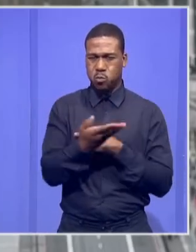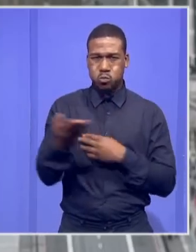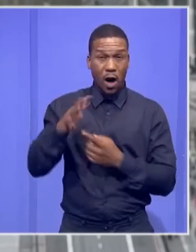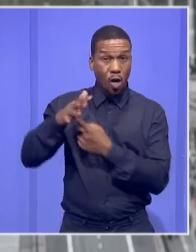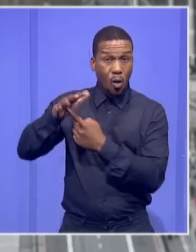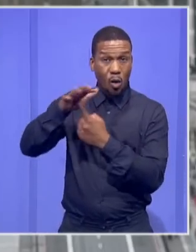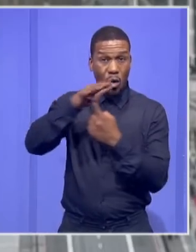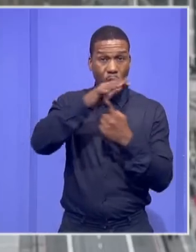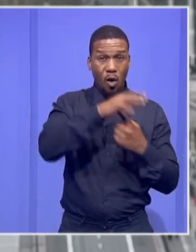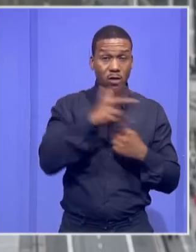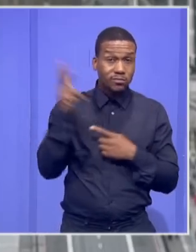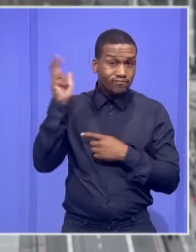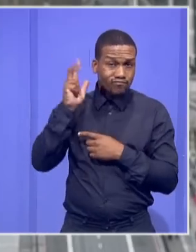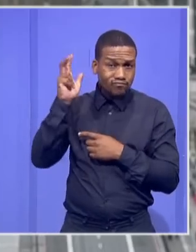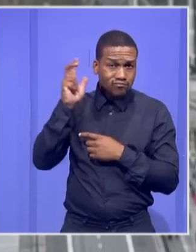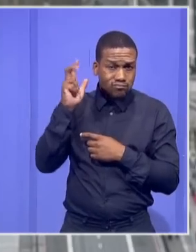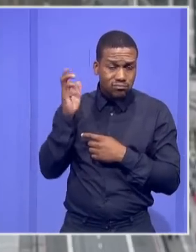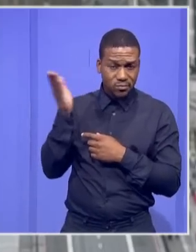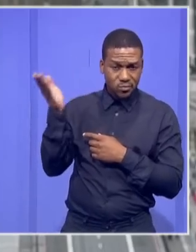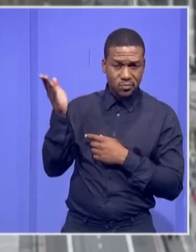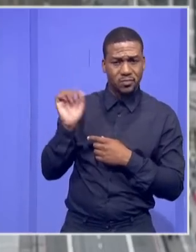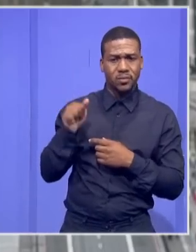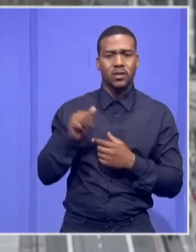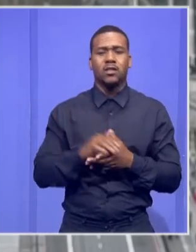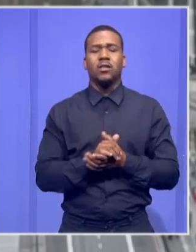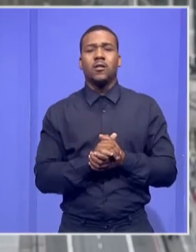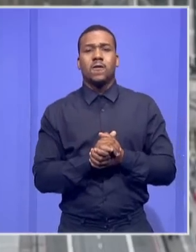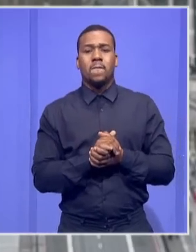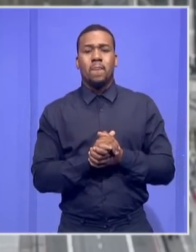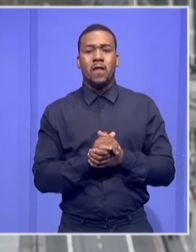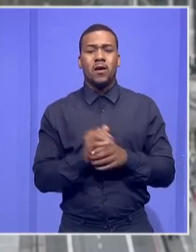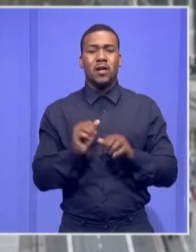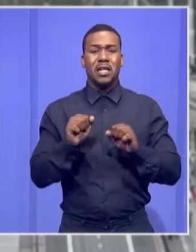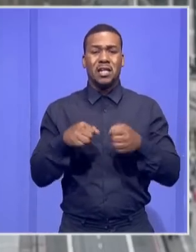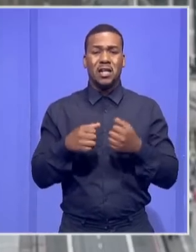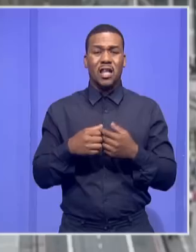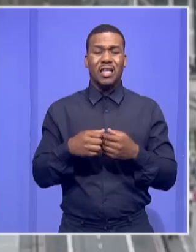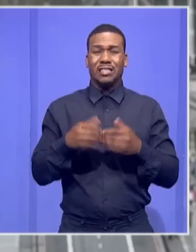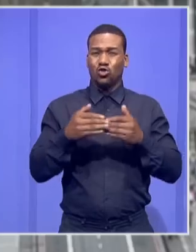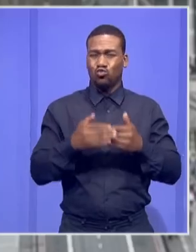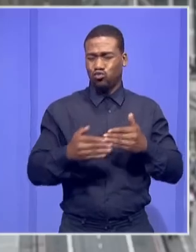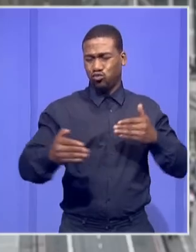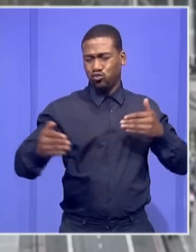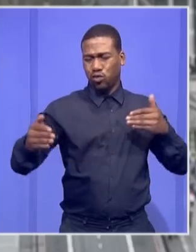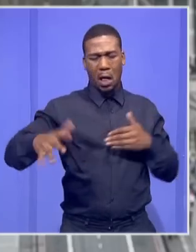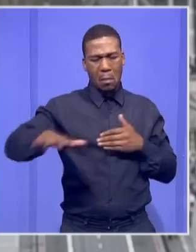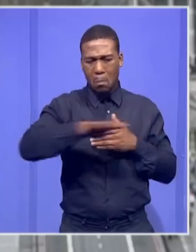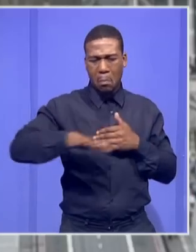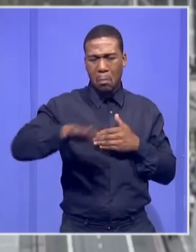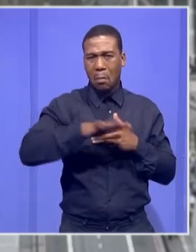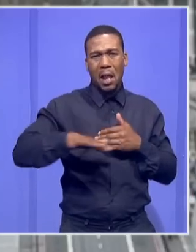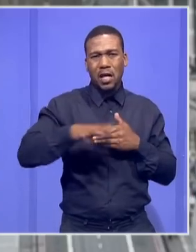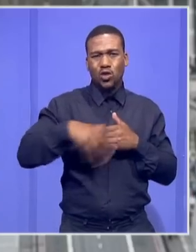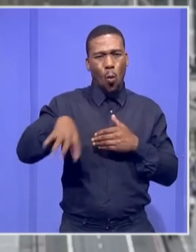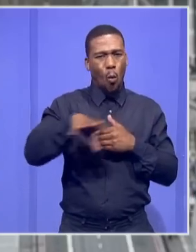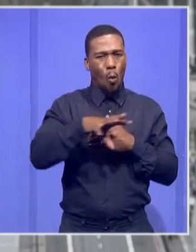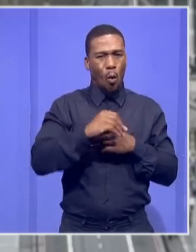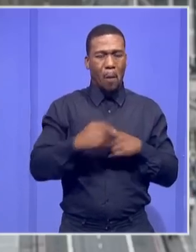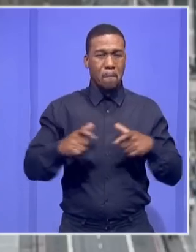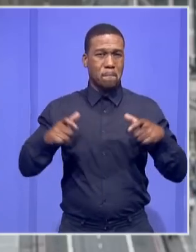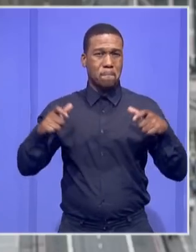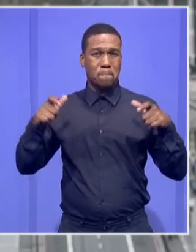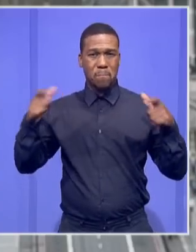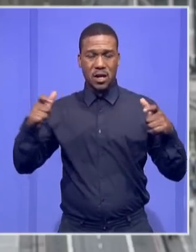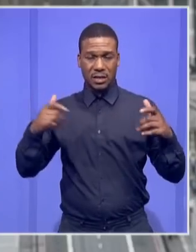road closures here where we are in Westminster, stretching from here all the way north of Buckingham Palace. A huge section